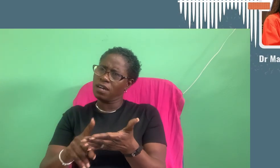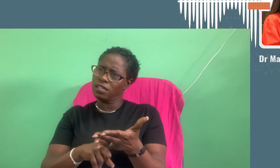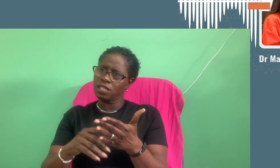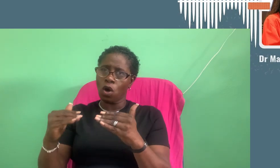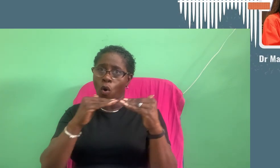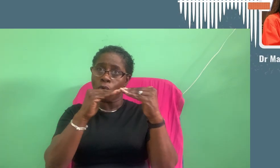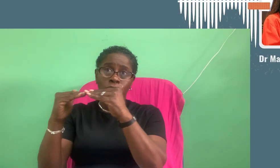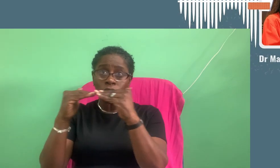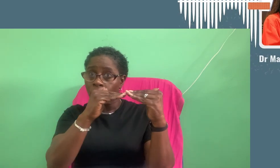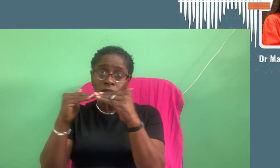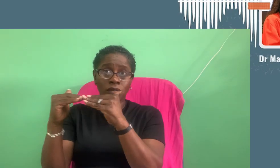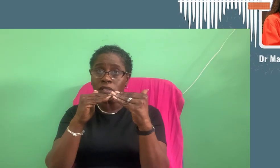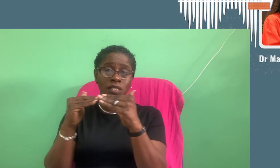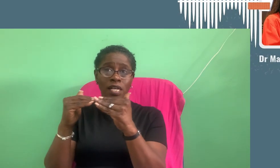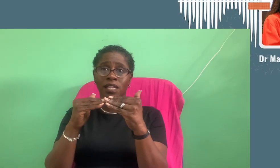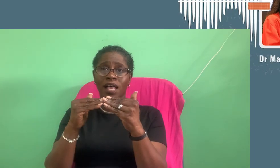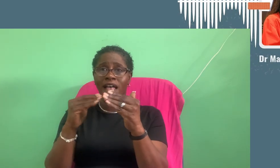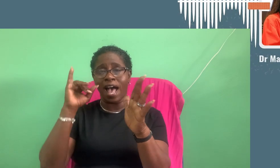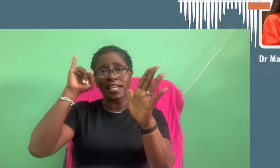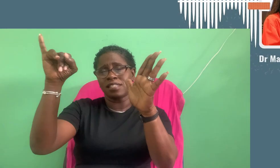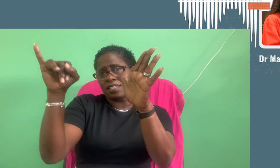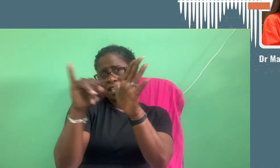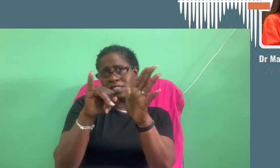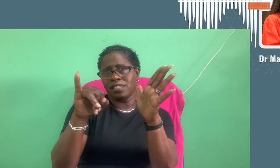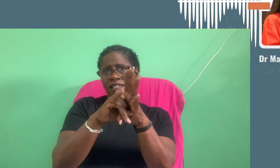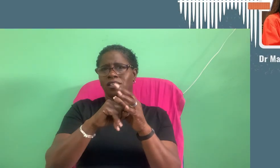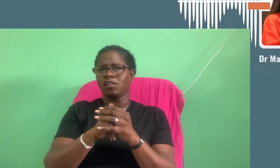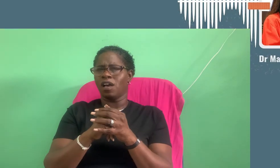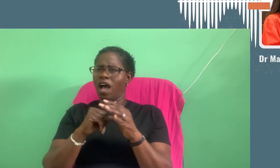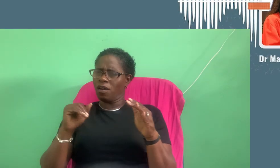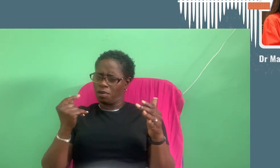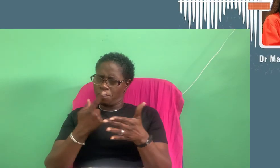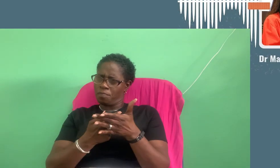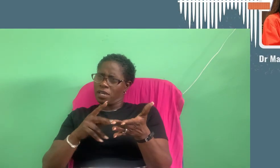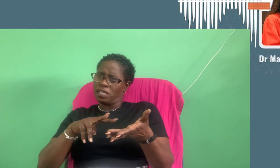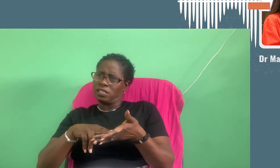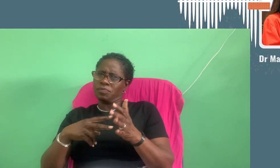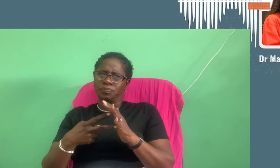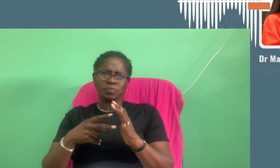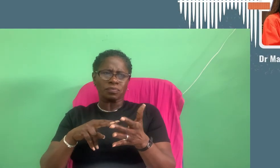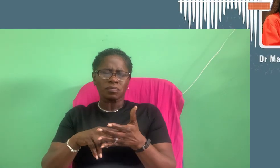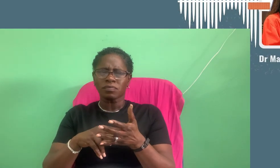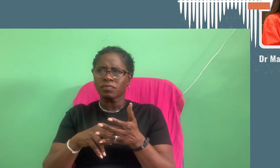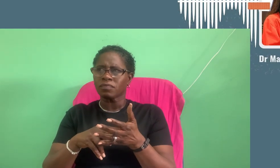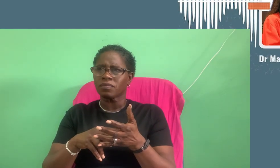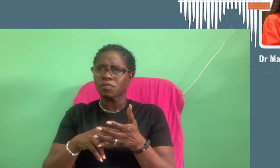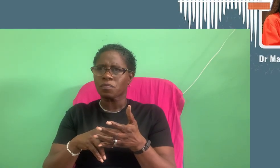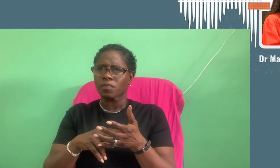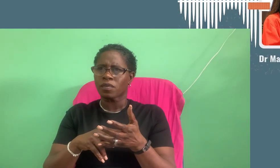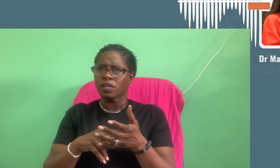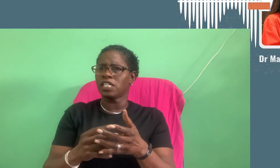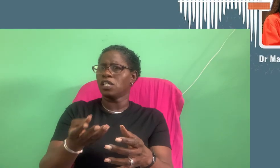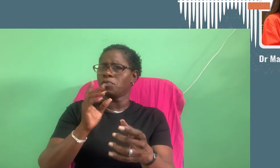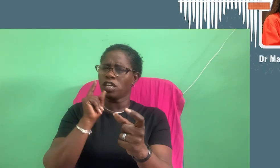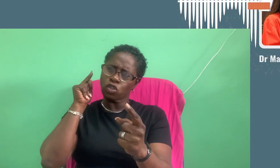an identity that you don't share with your parent. And really, the connection that has to this conversation is that they make a point